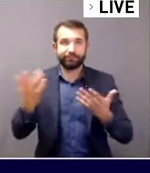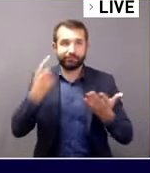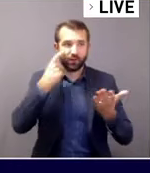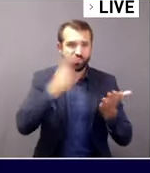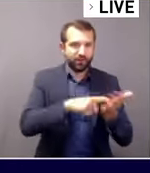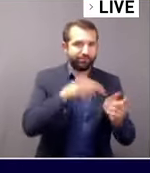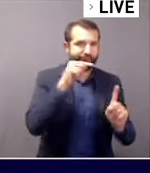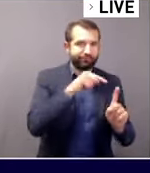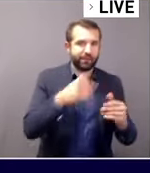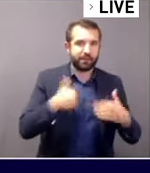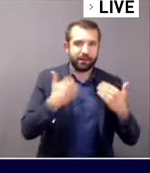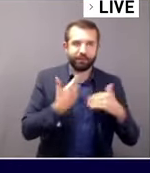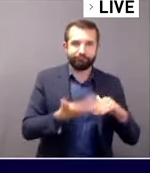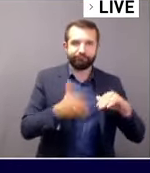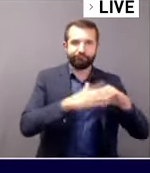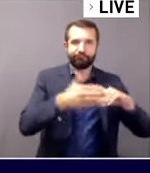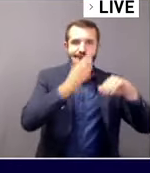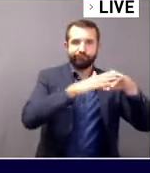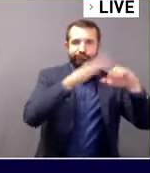is magnified.